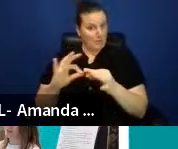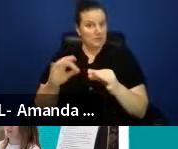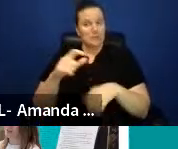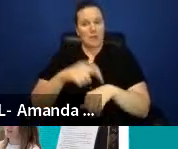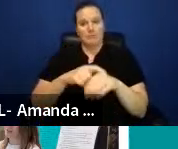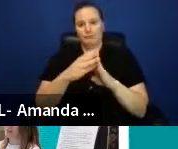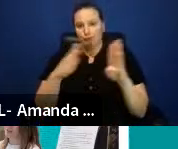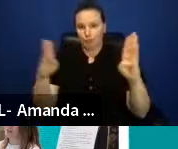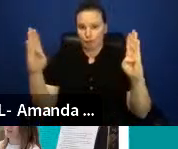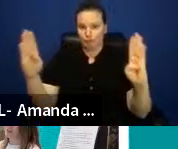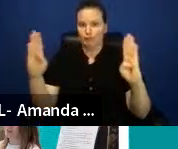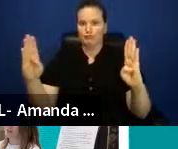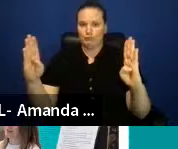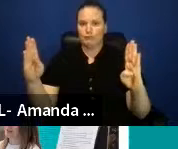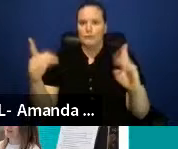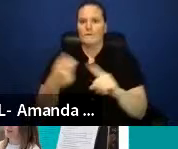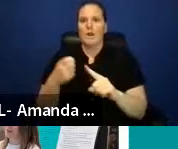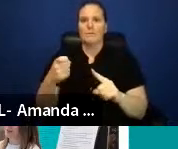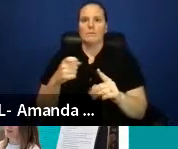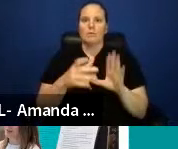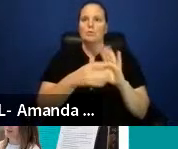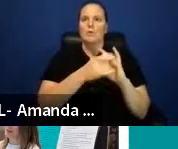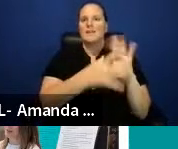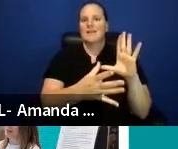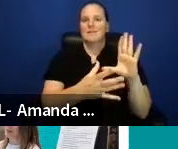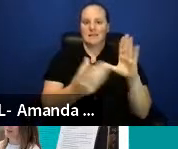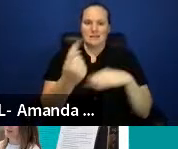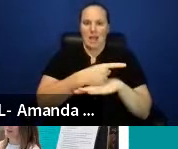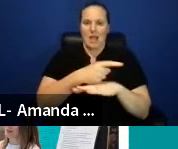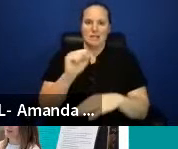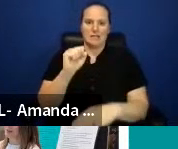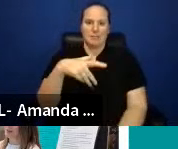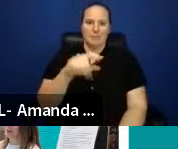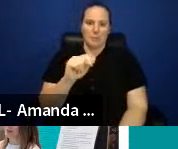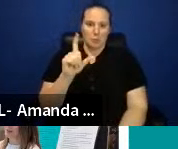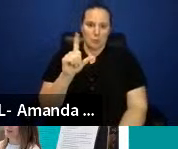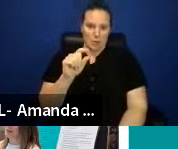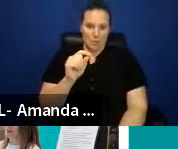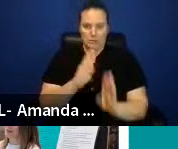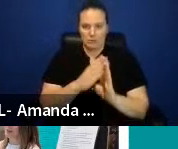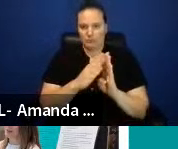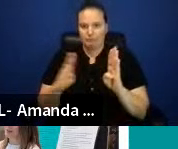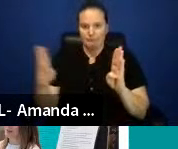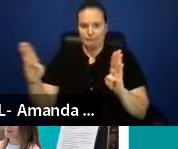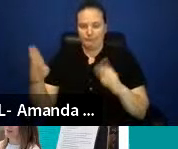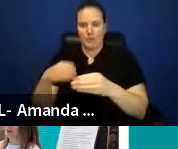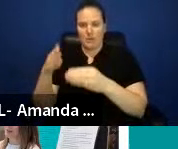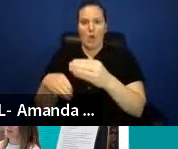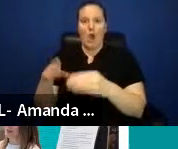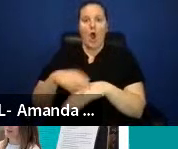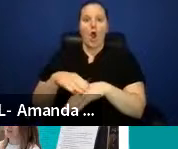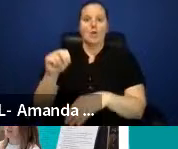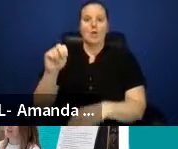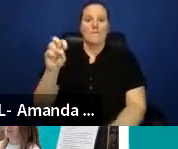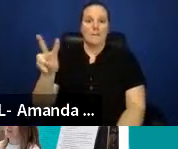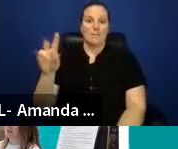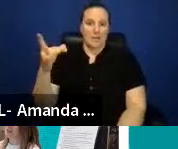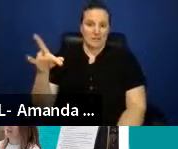stretches from that release date of September 20th and concludes on November